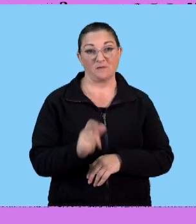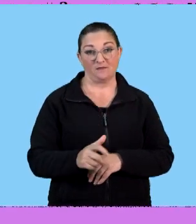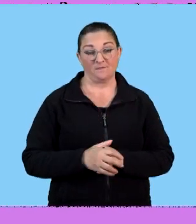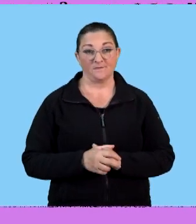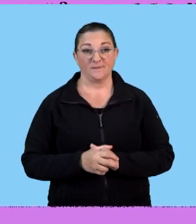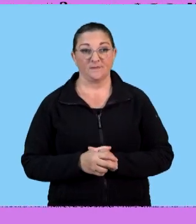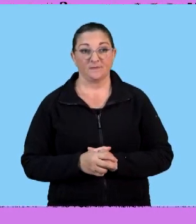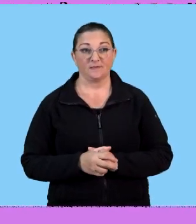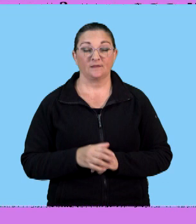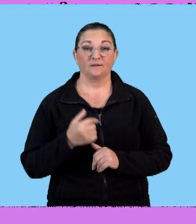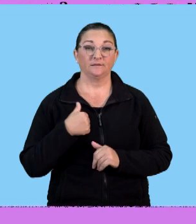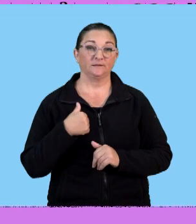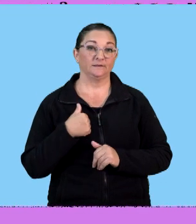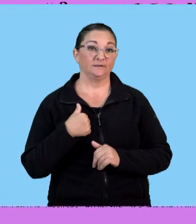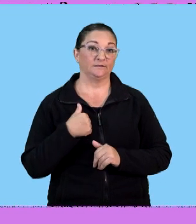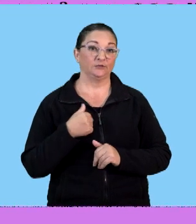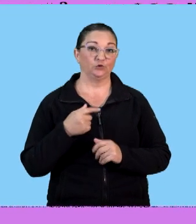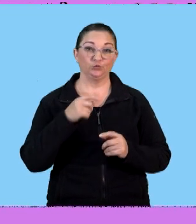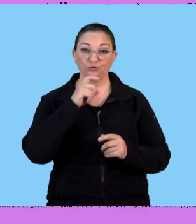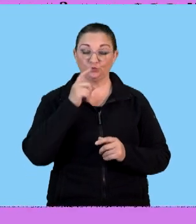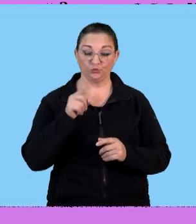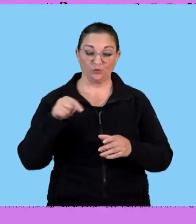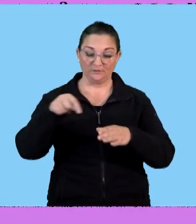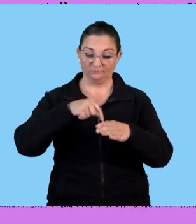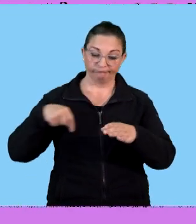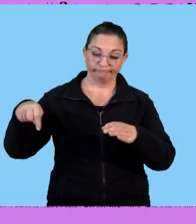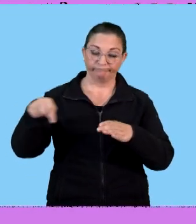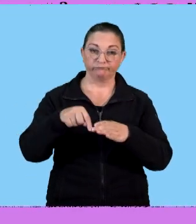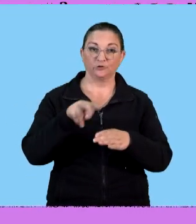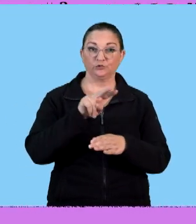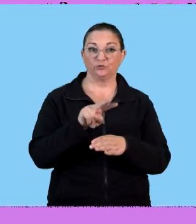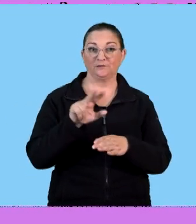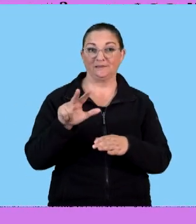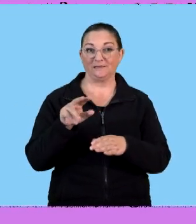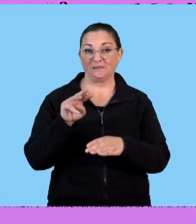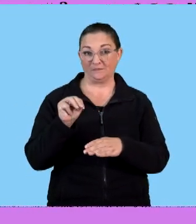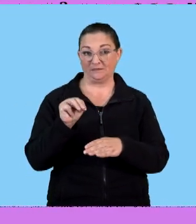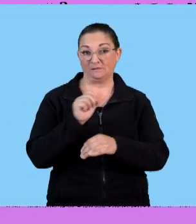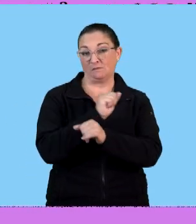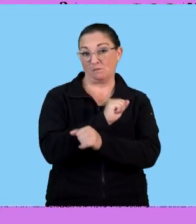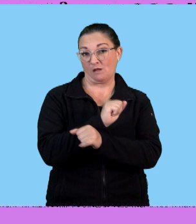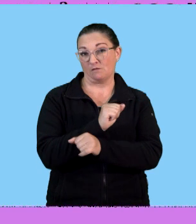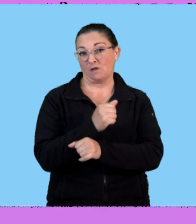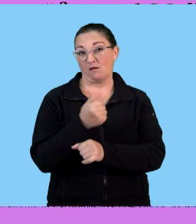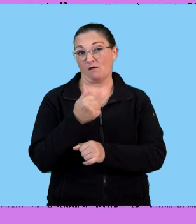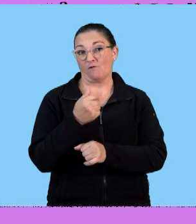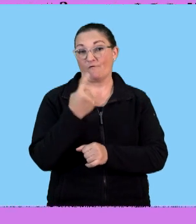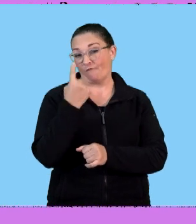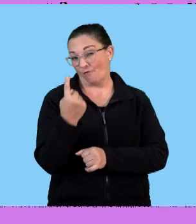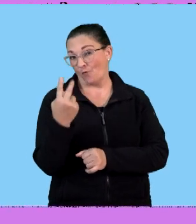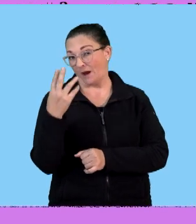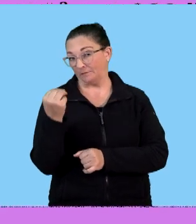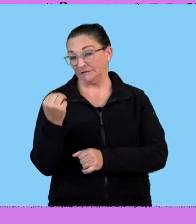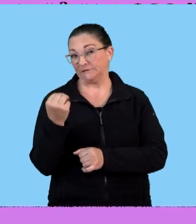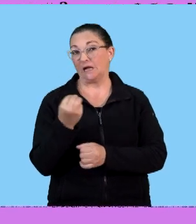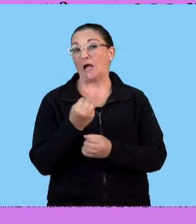3,500 Rand. Okay, so I took my circumference, the 28 meters, I multiplied it by the cost